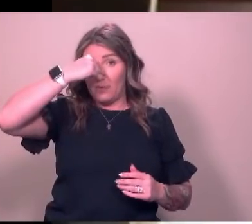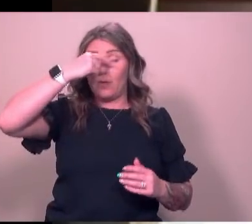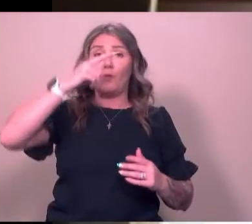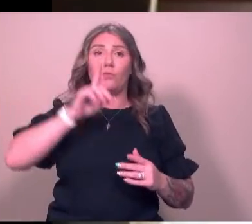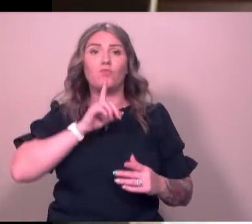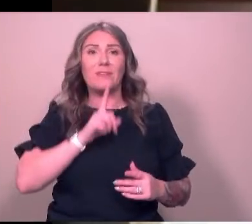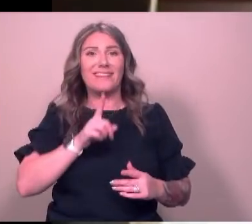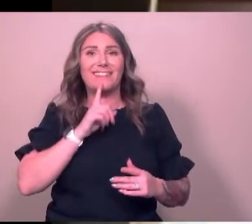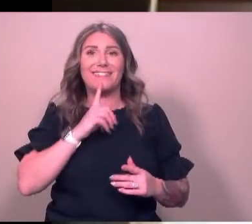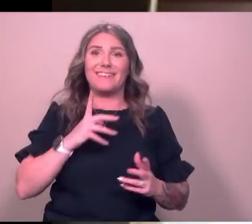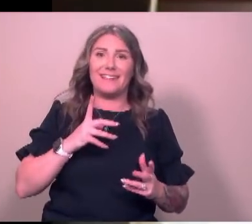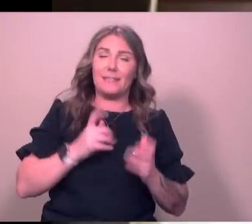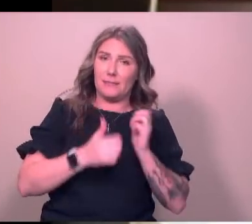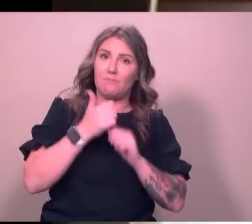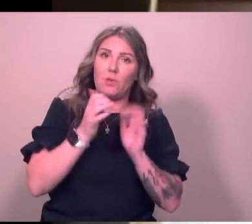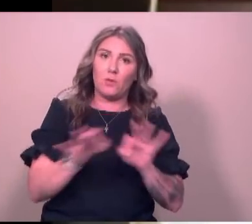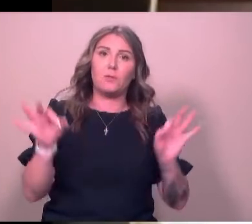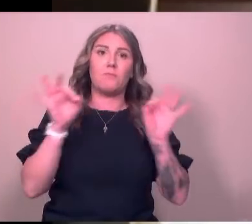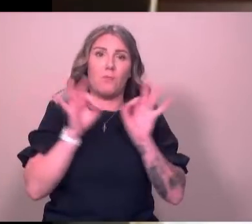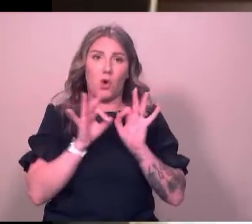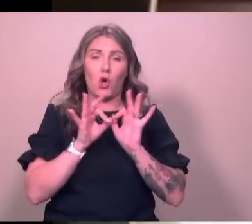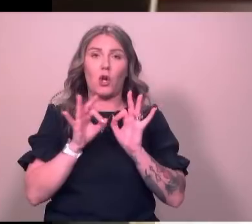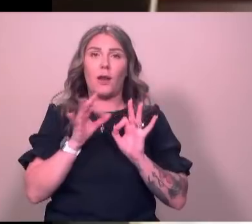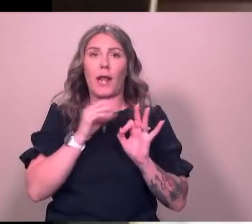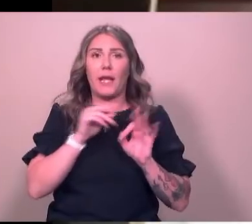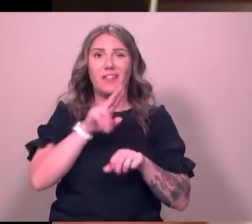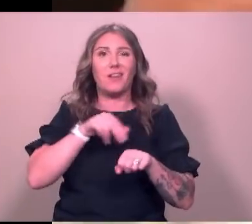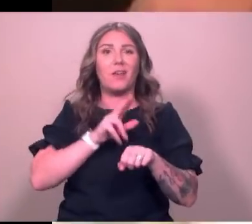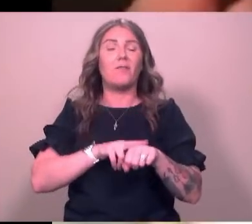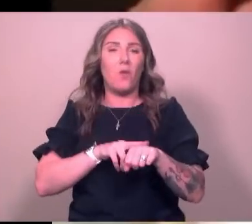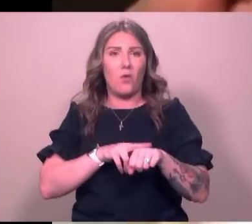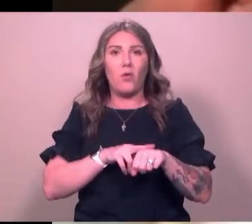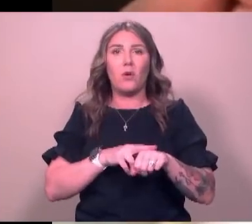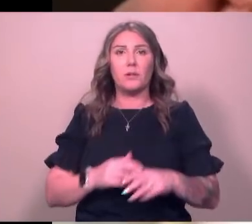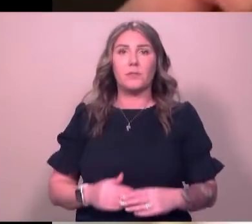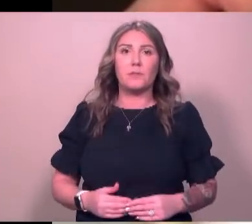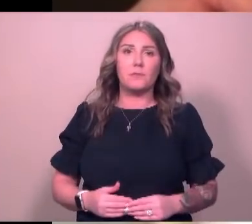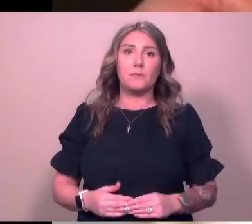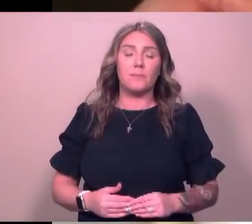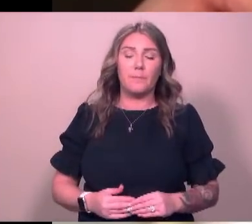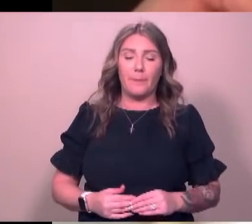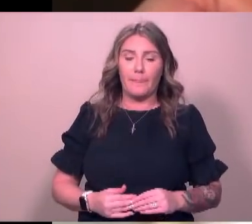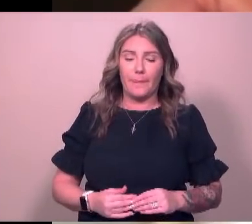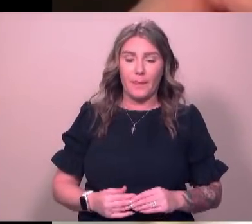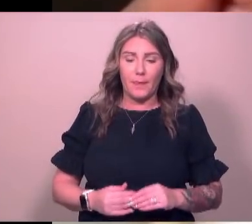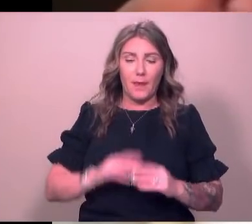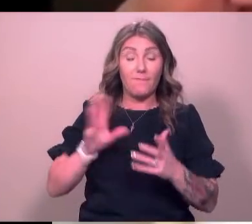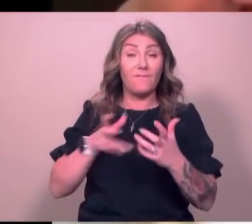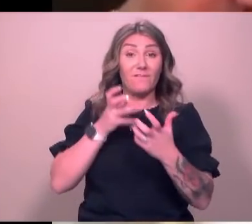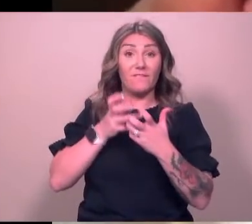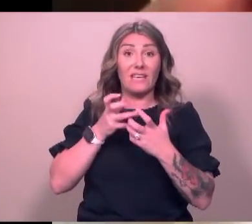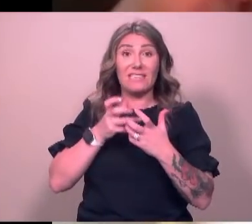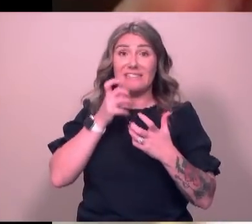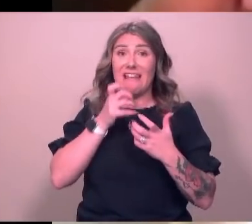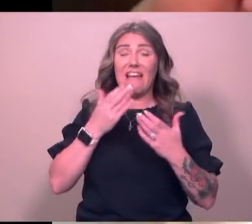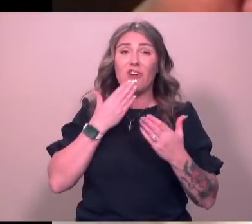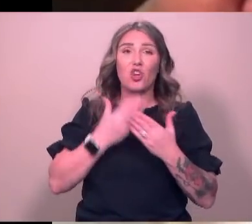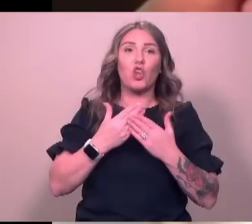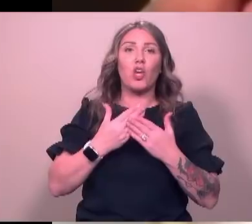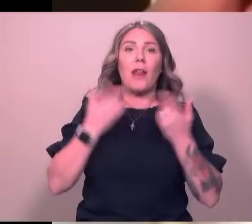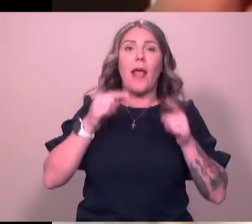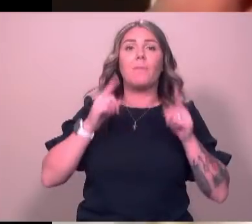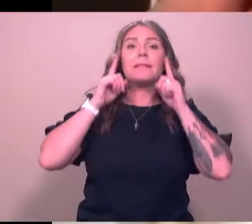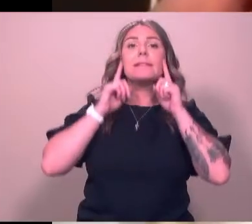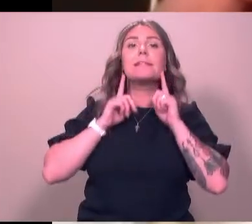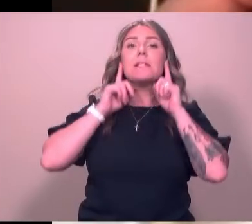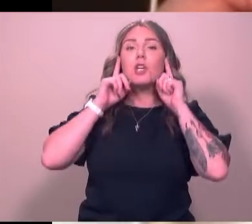really is the most important thing. And of course, most of the fit that is not good happens on the sides here.